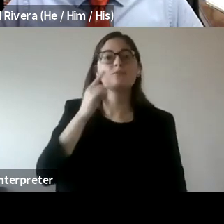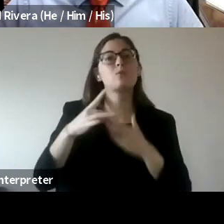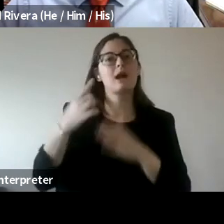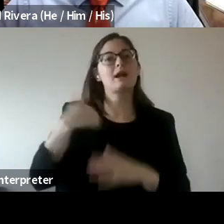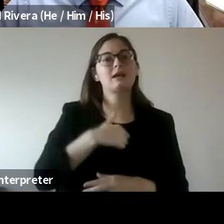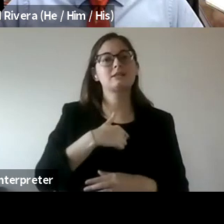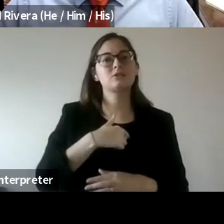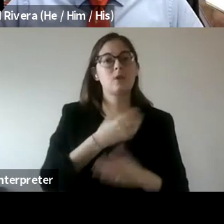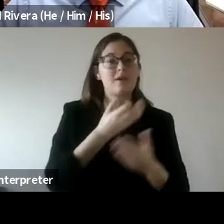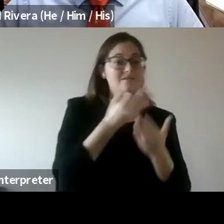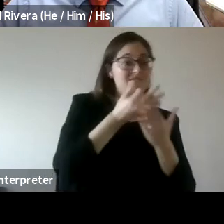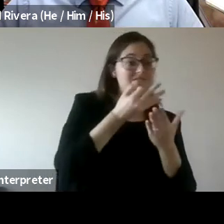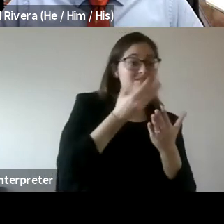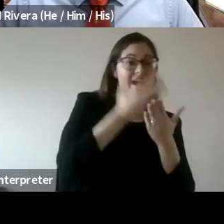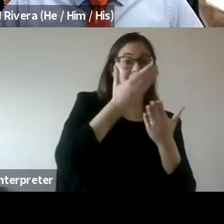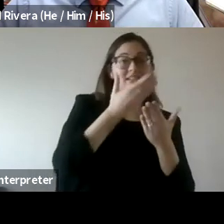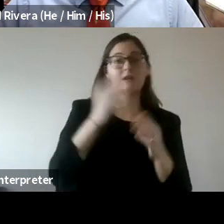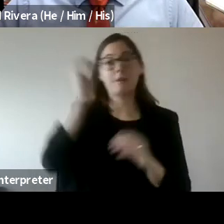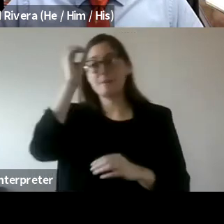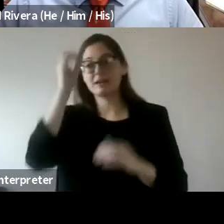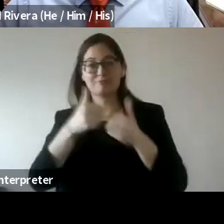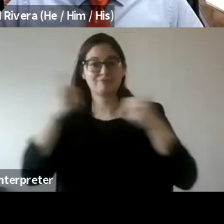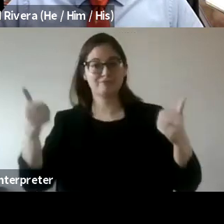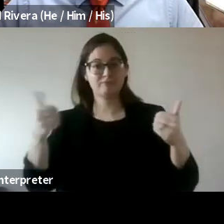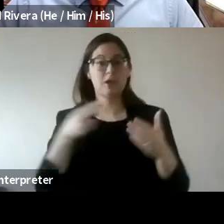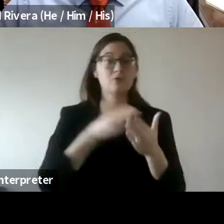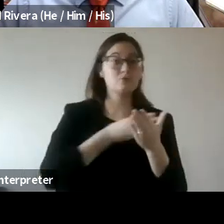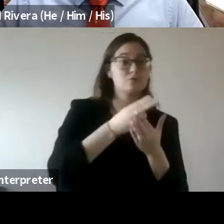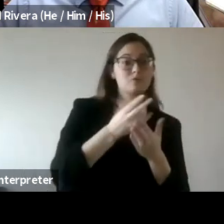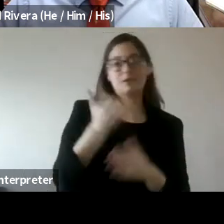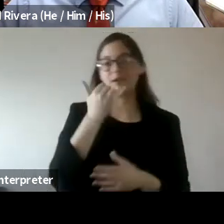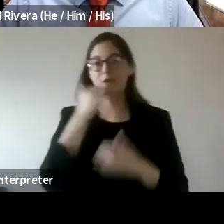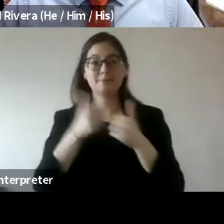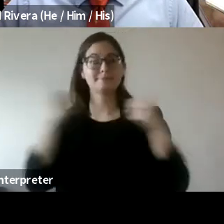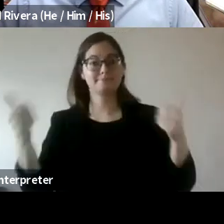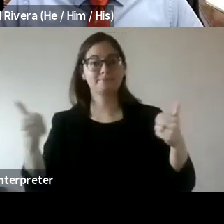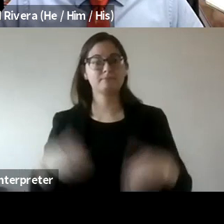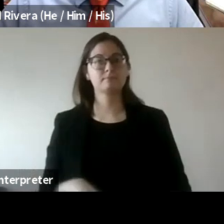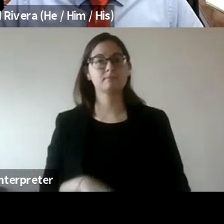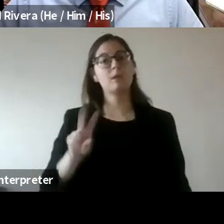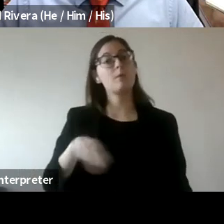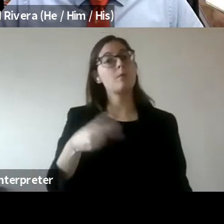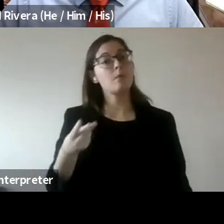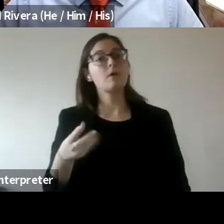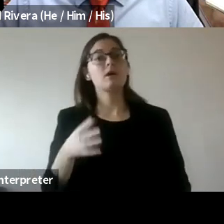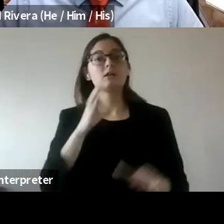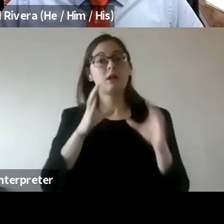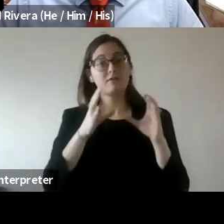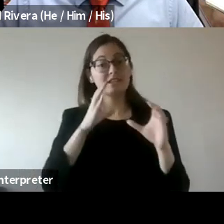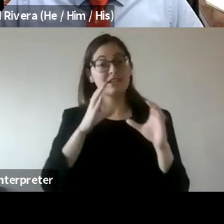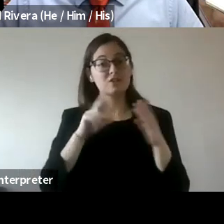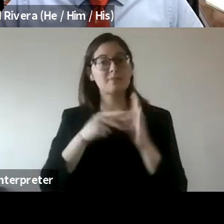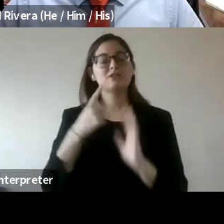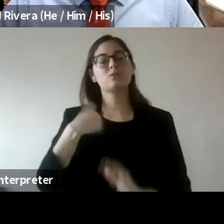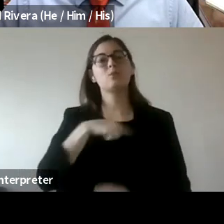opinion and truth from error. On the flip side, a conversation means that we should listen and listen generously. We